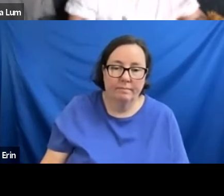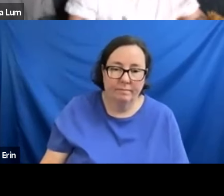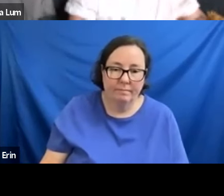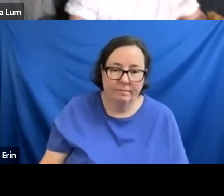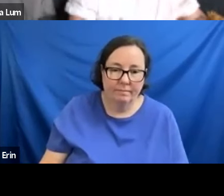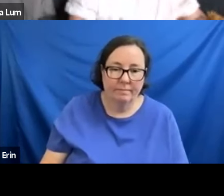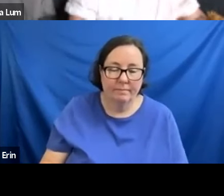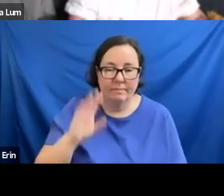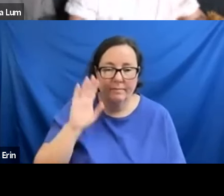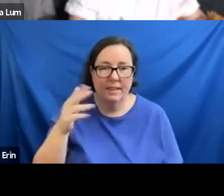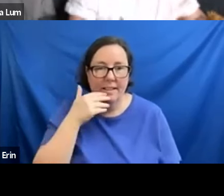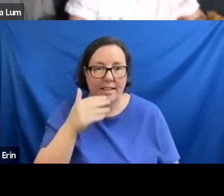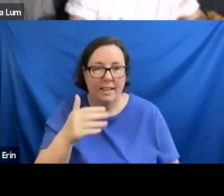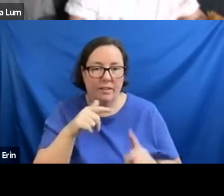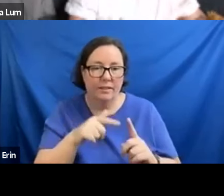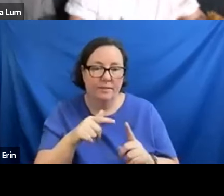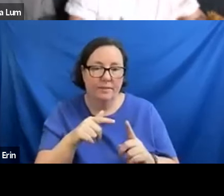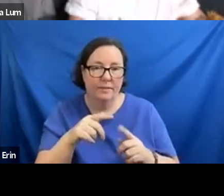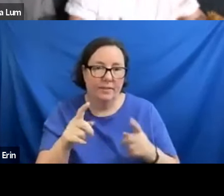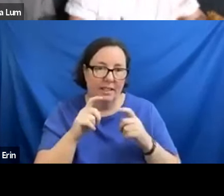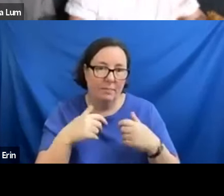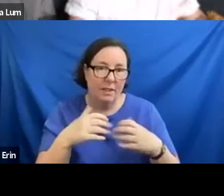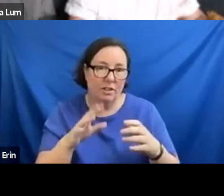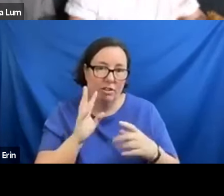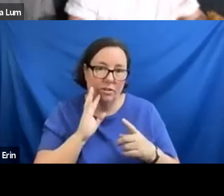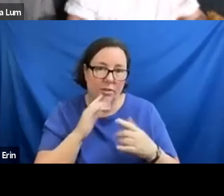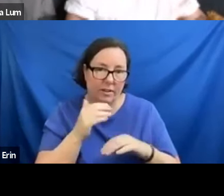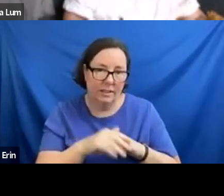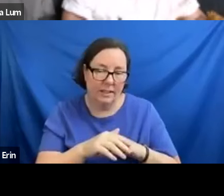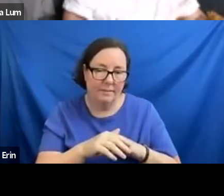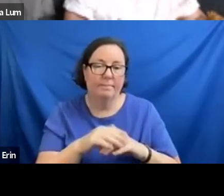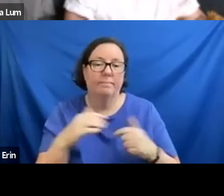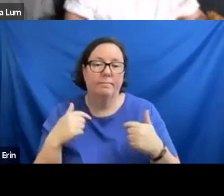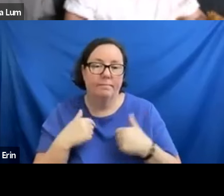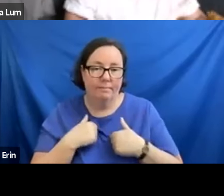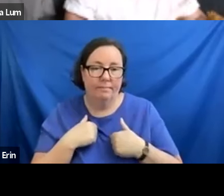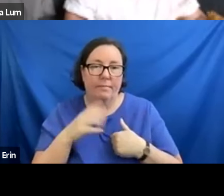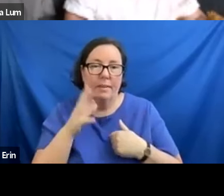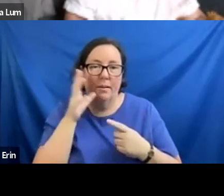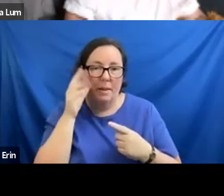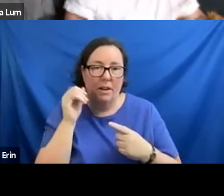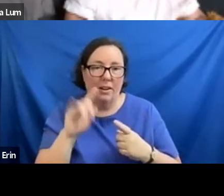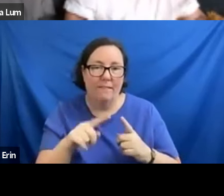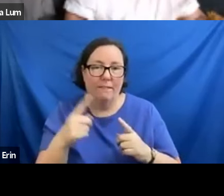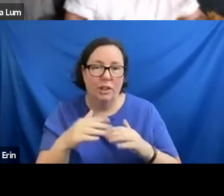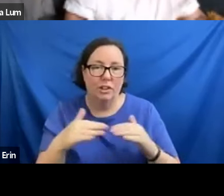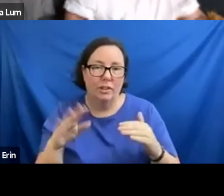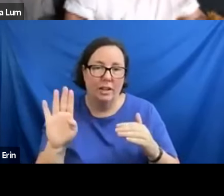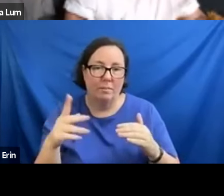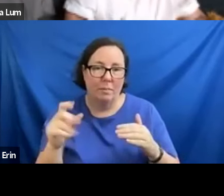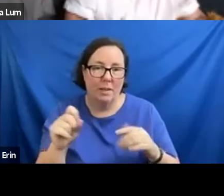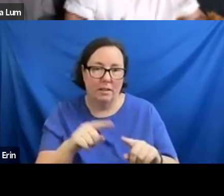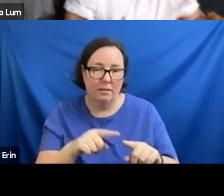Thank you. Hi, thank you for giving me the chance to talk tonight. I am the parent of a first grader in Boston Public